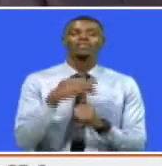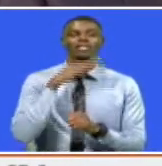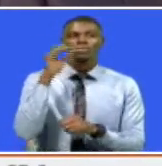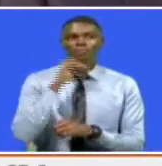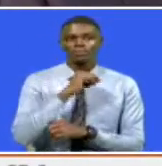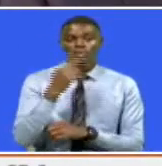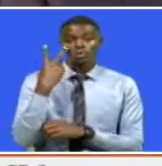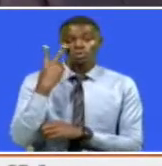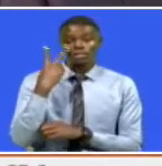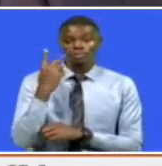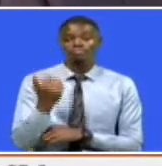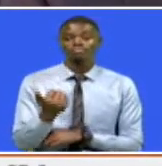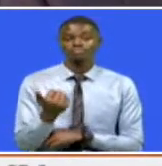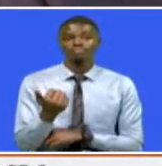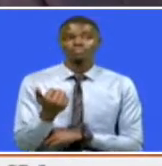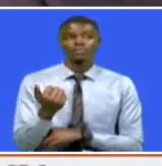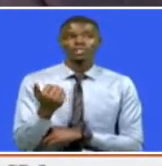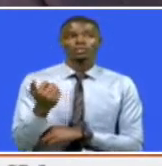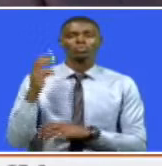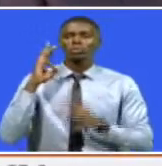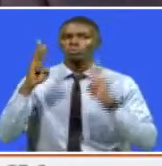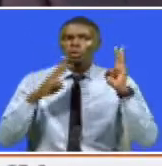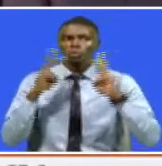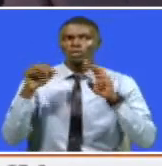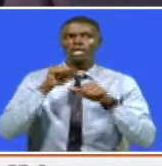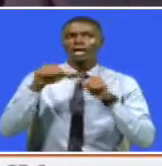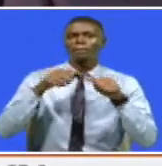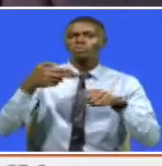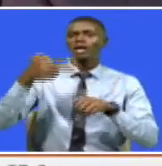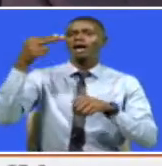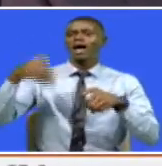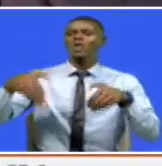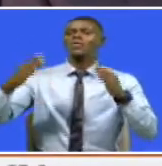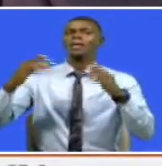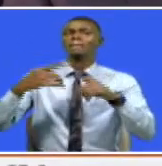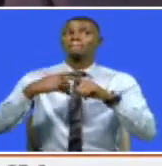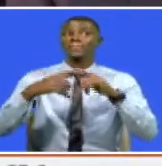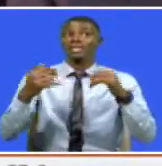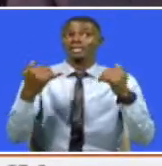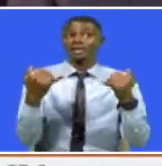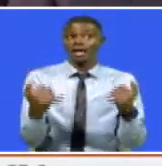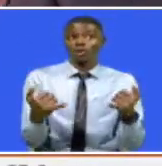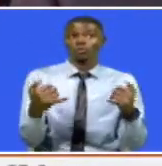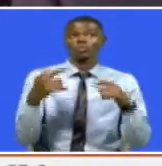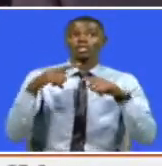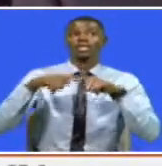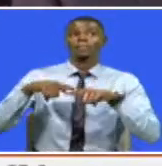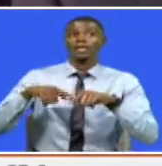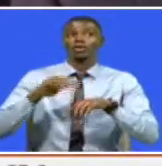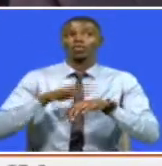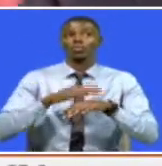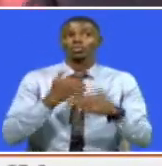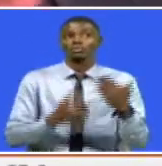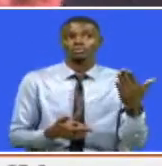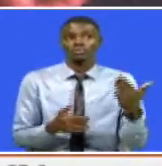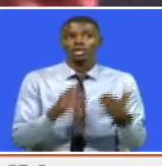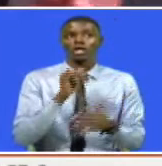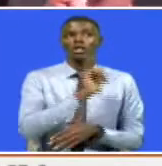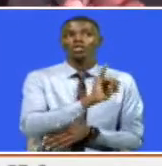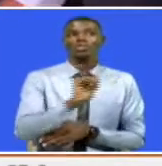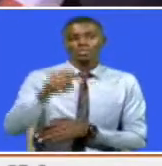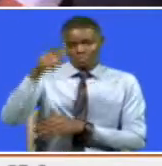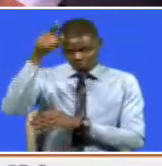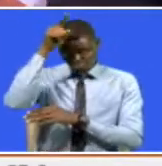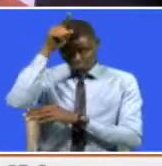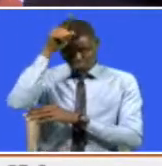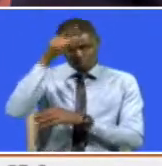You can see, we used to worry so much about highways, but now we have to depend on those who are in